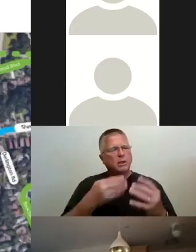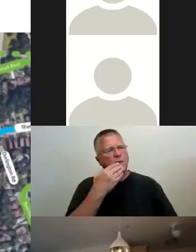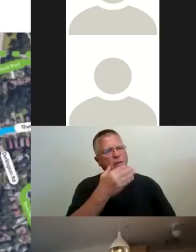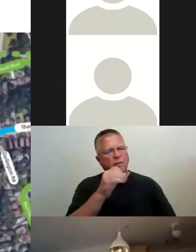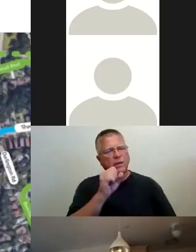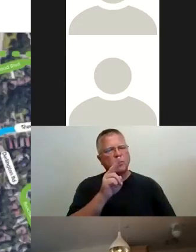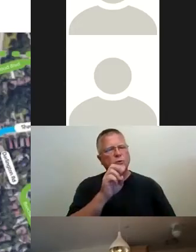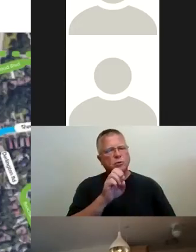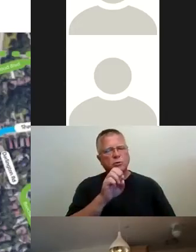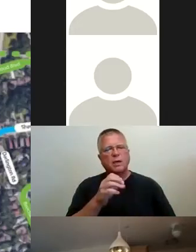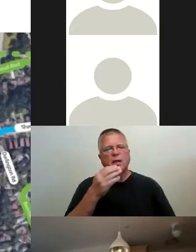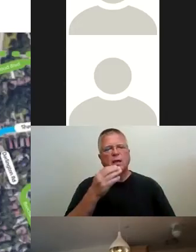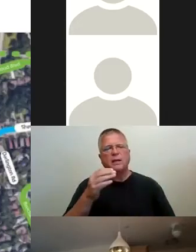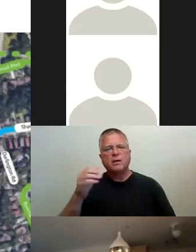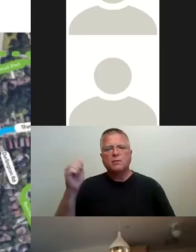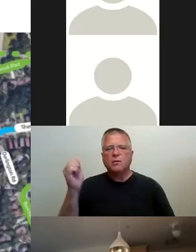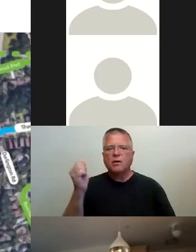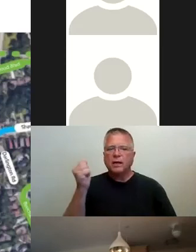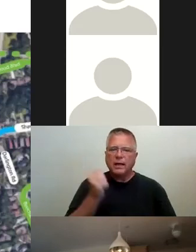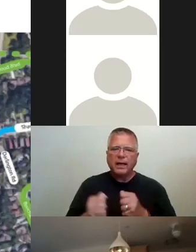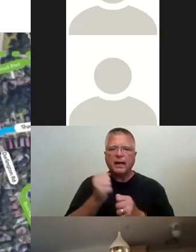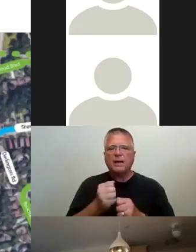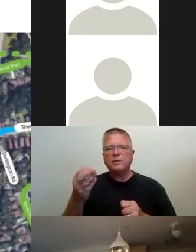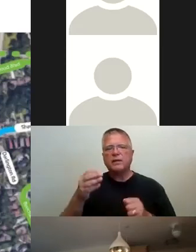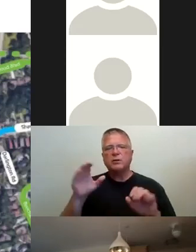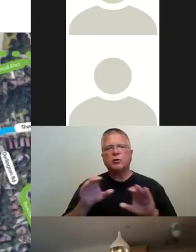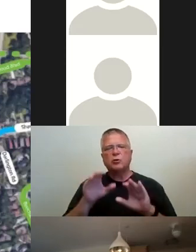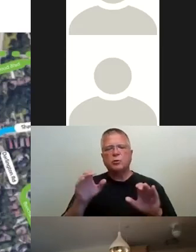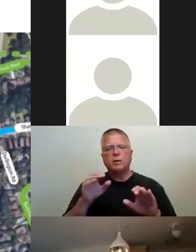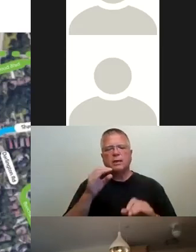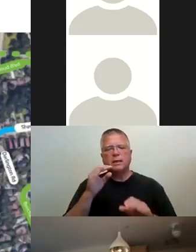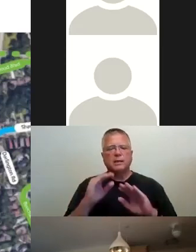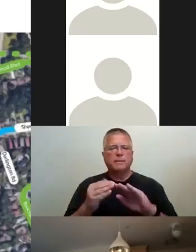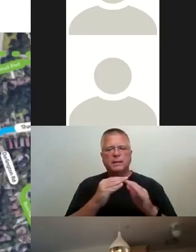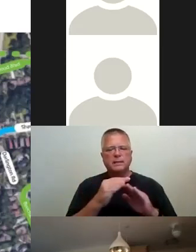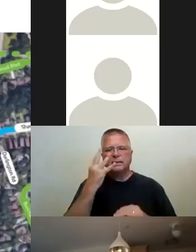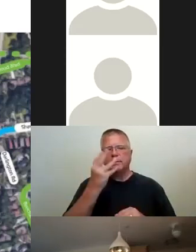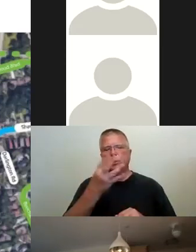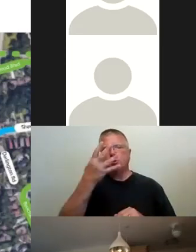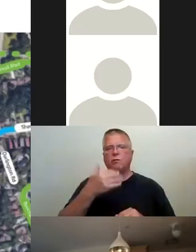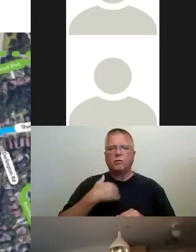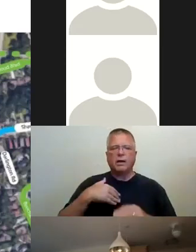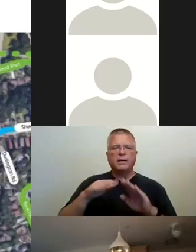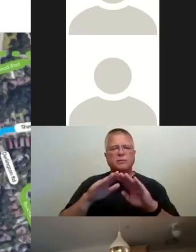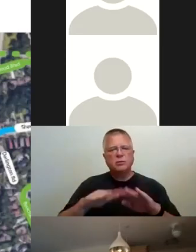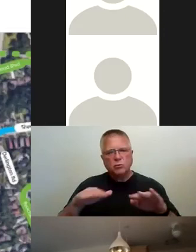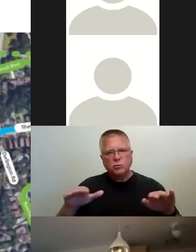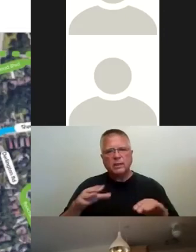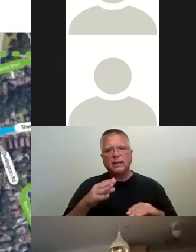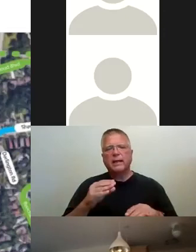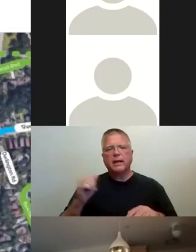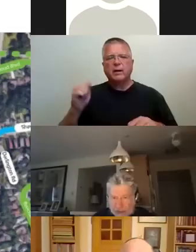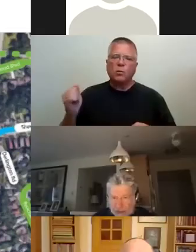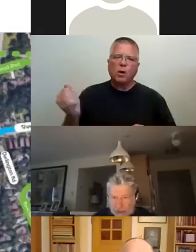guys for everything that you're doing to make the city beautiful. And, I have children, and we're all